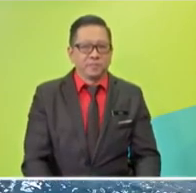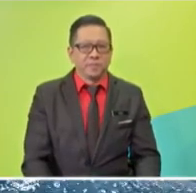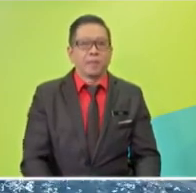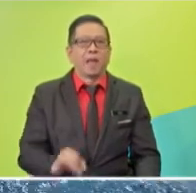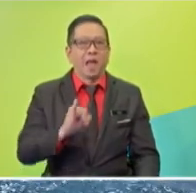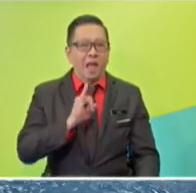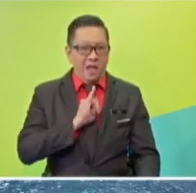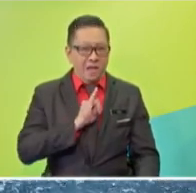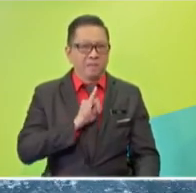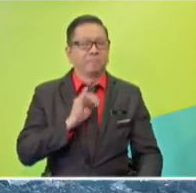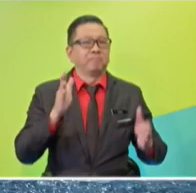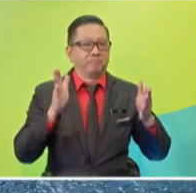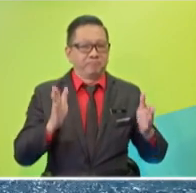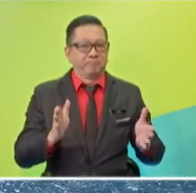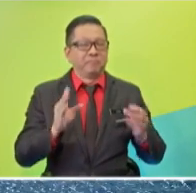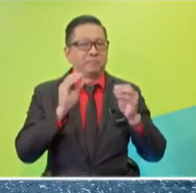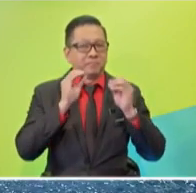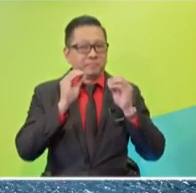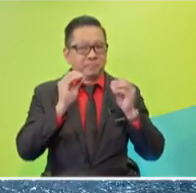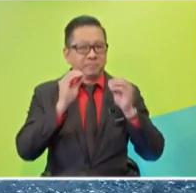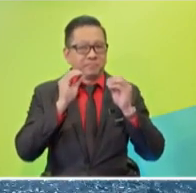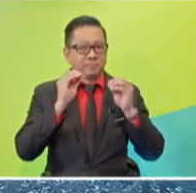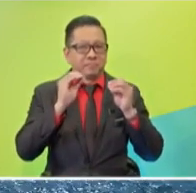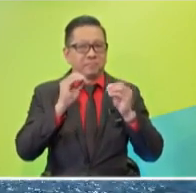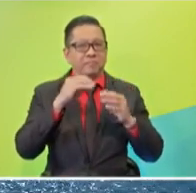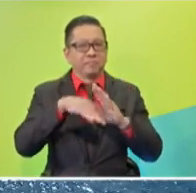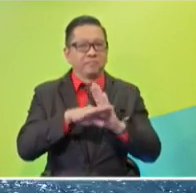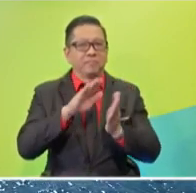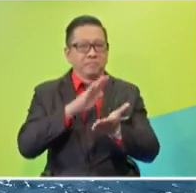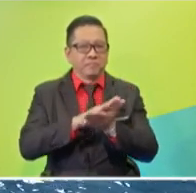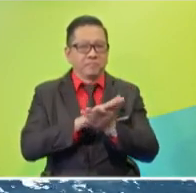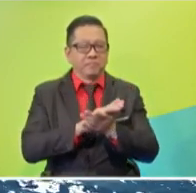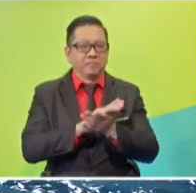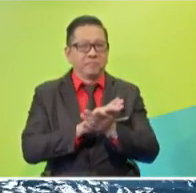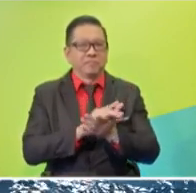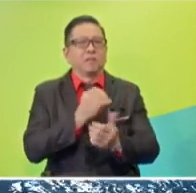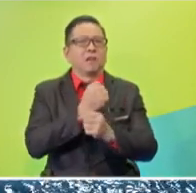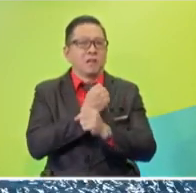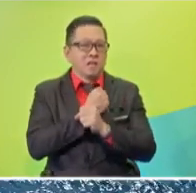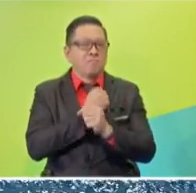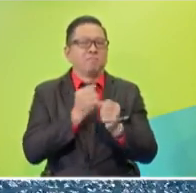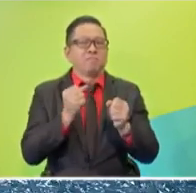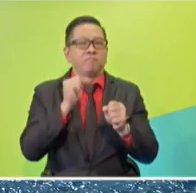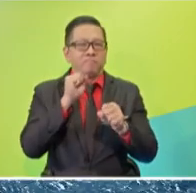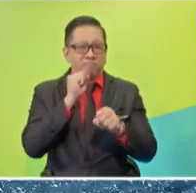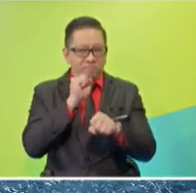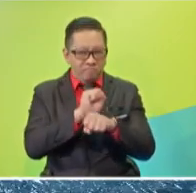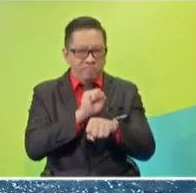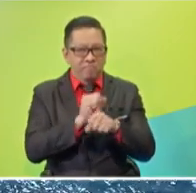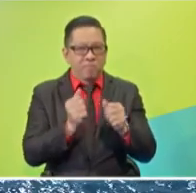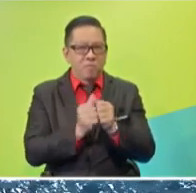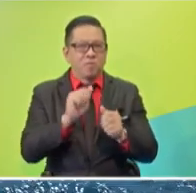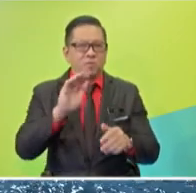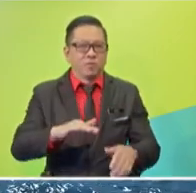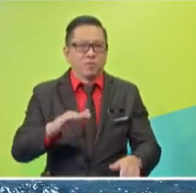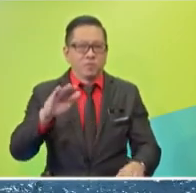I'm a person who teaches in a school, and I love working with children. Who am I? Who am